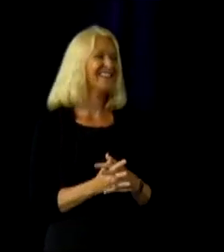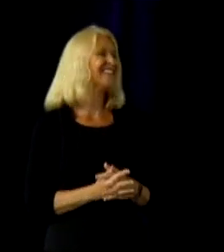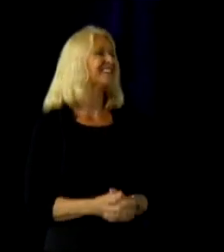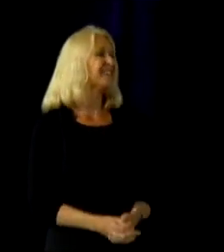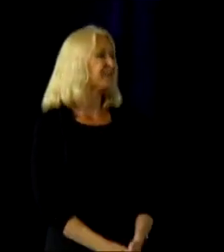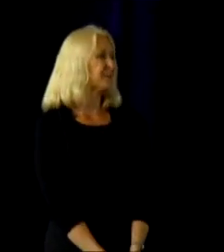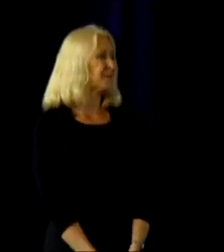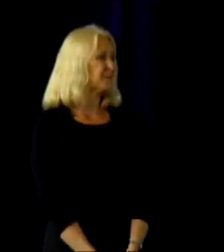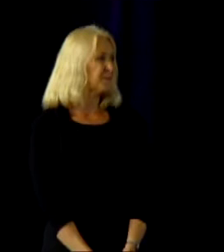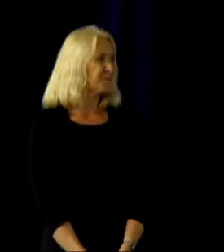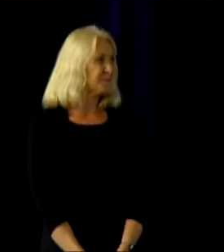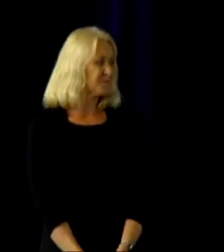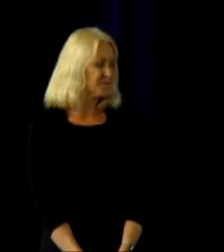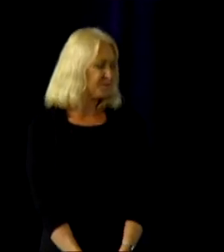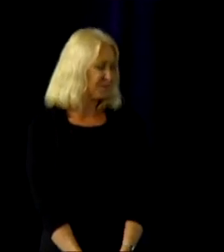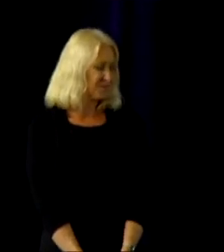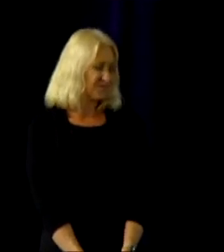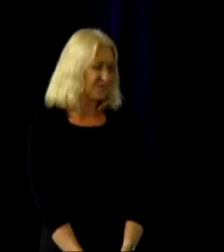Dr. Brabham?